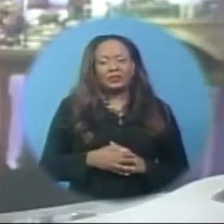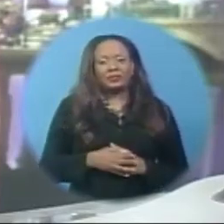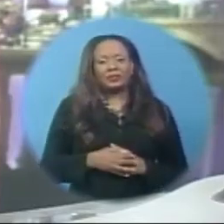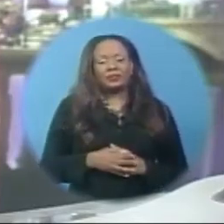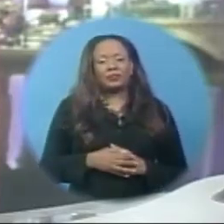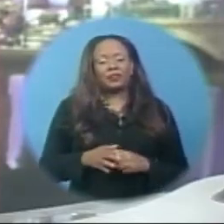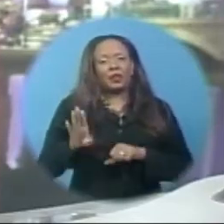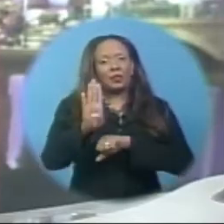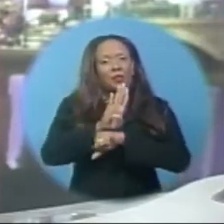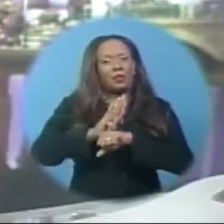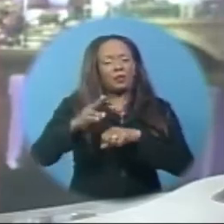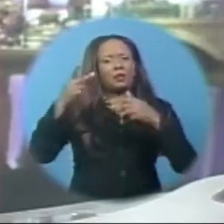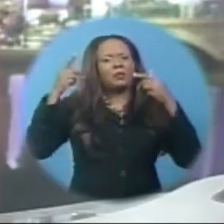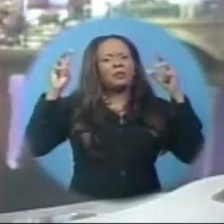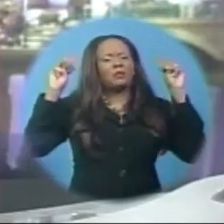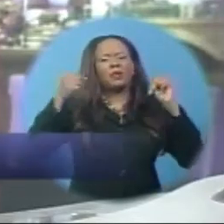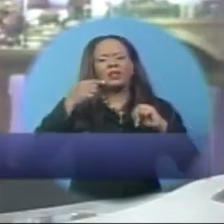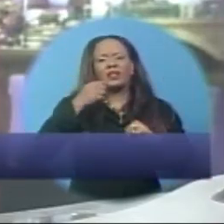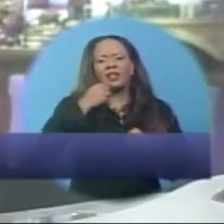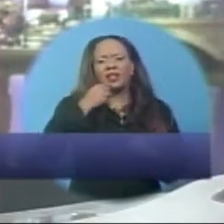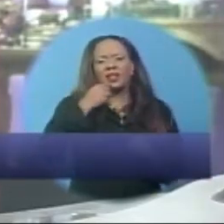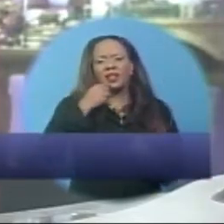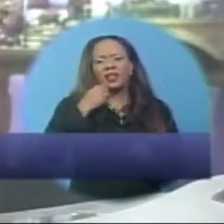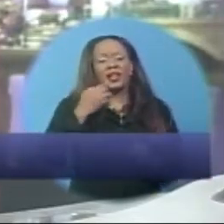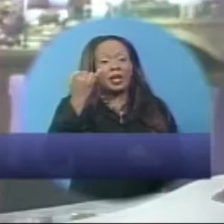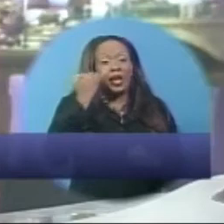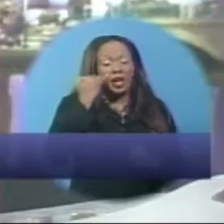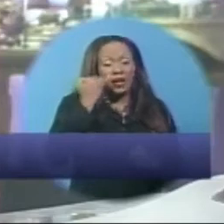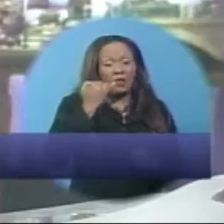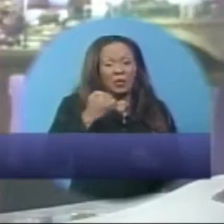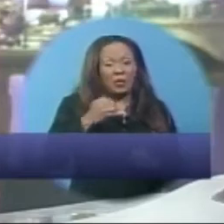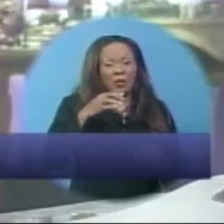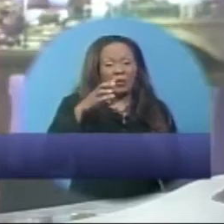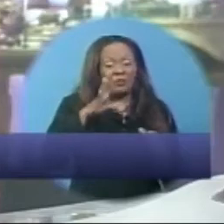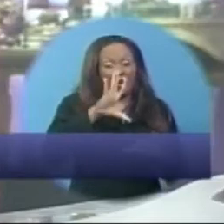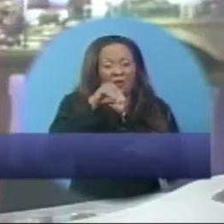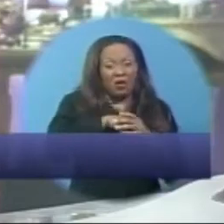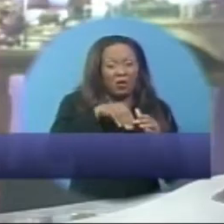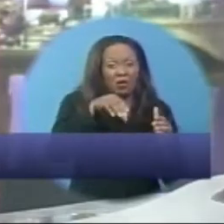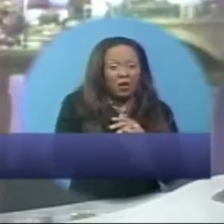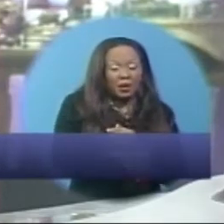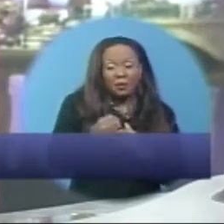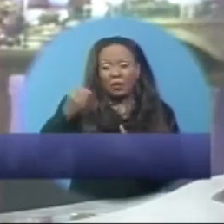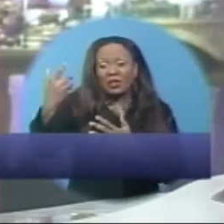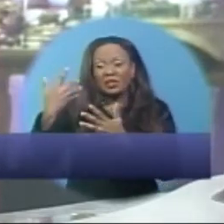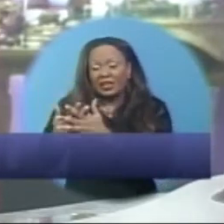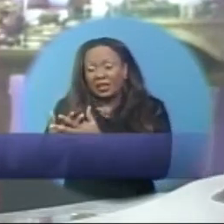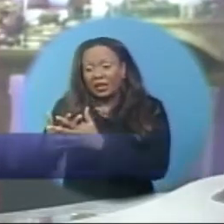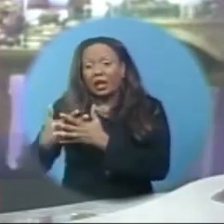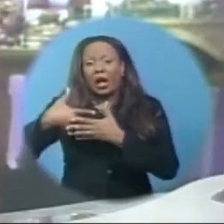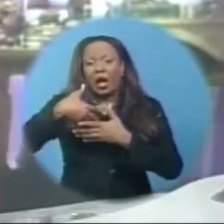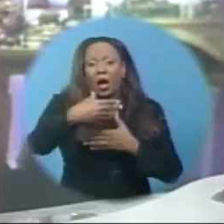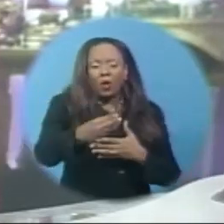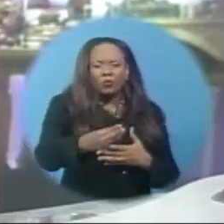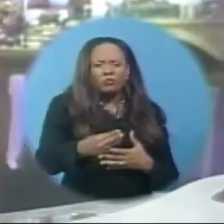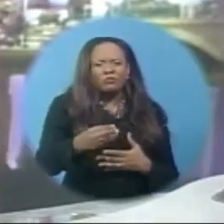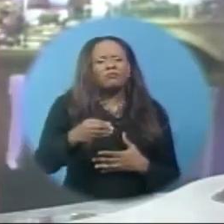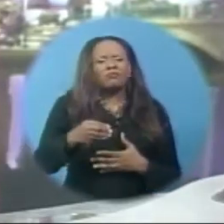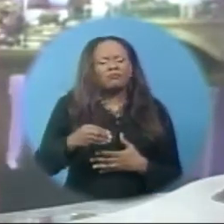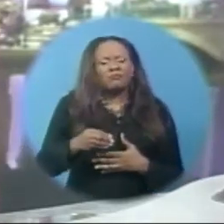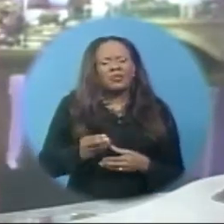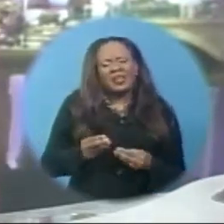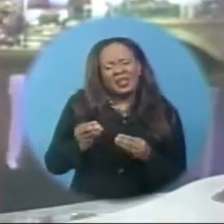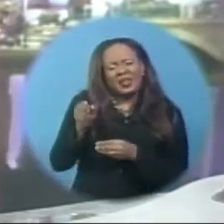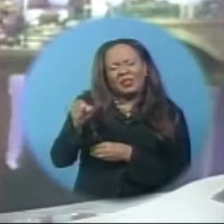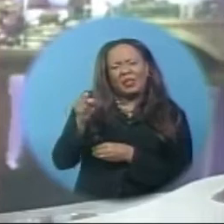Minister Frundle Stewart says people should not be tied to their criminal records. He says many times offenders have served their punishment